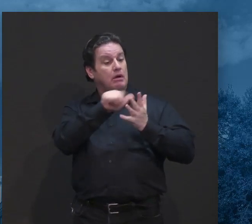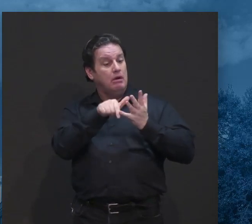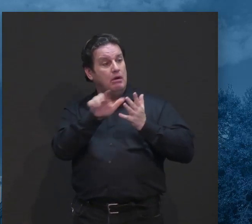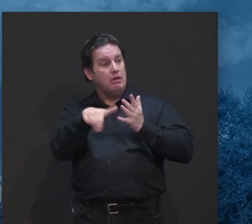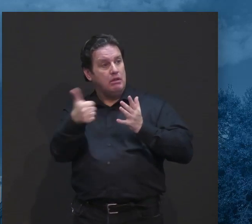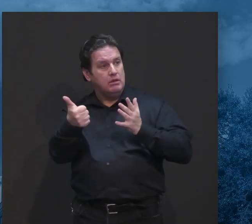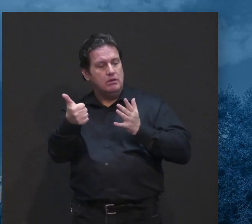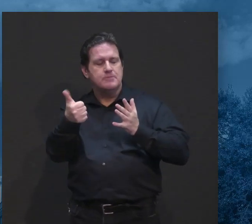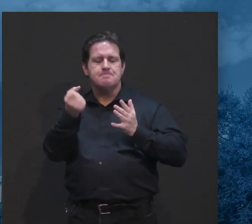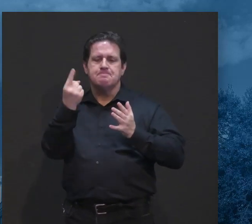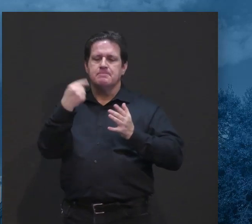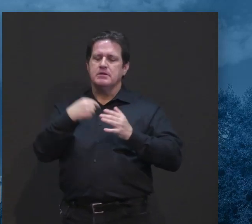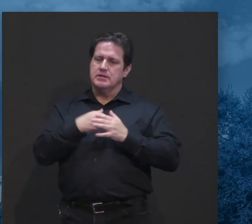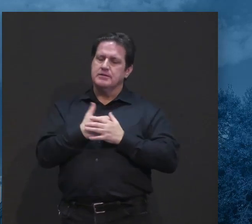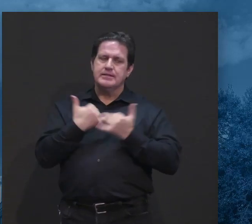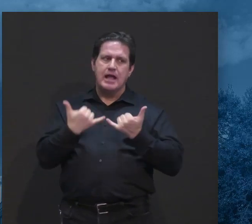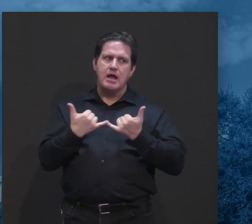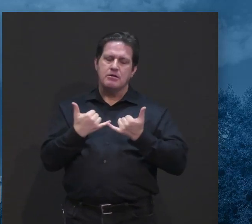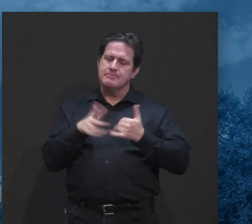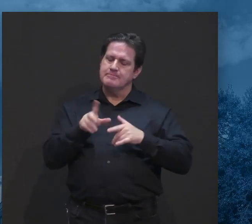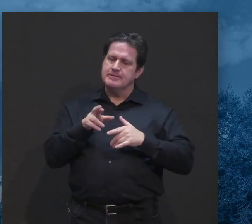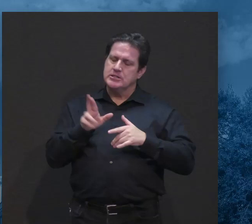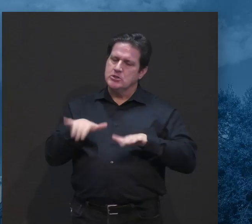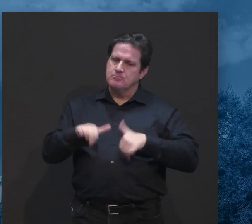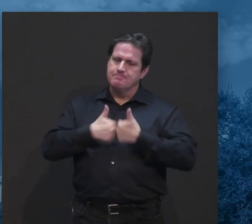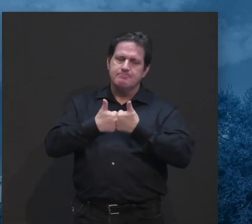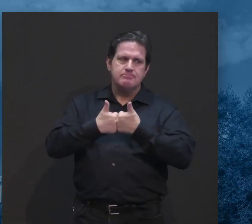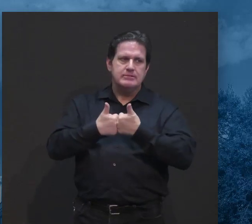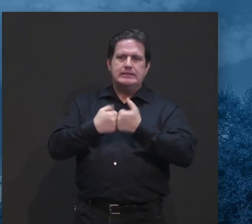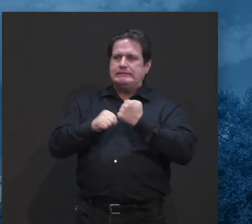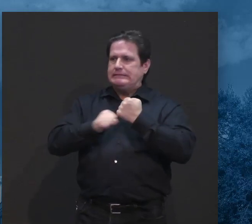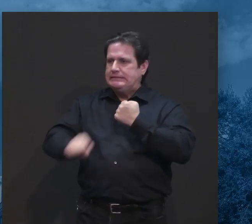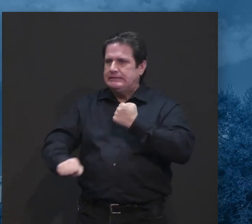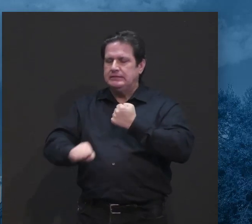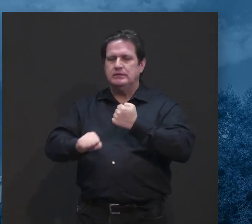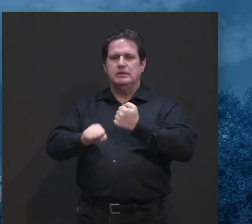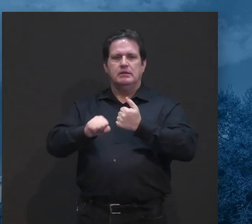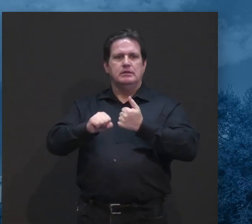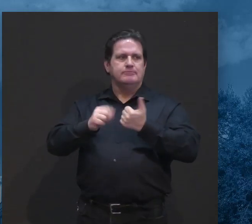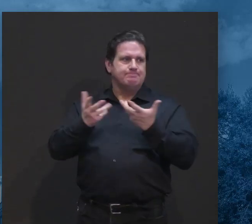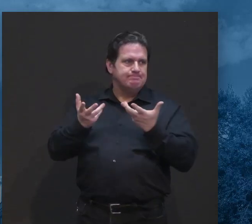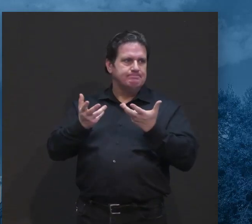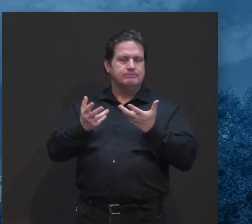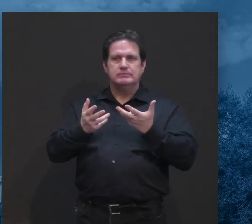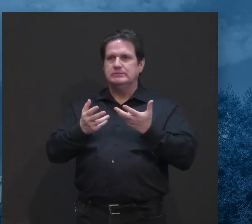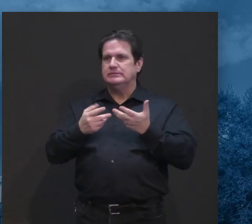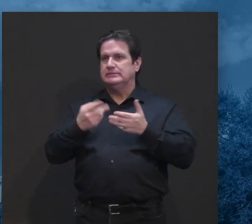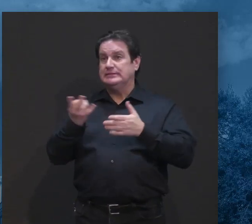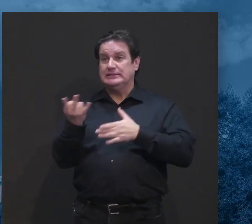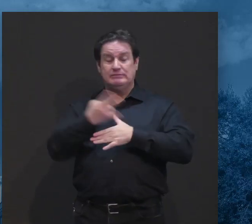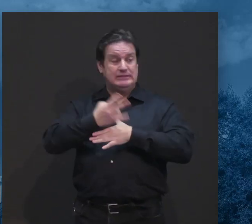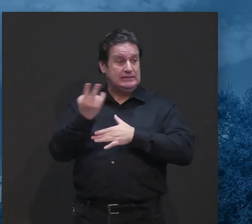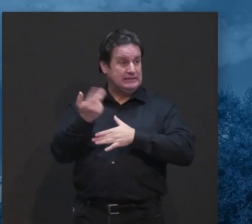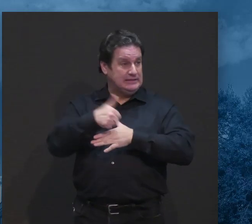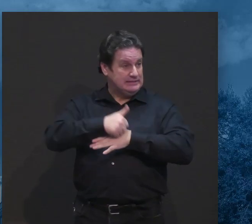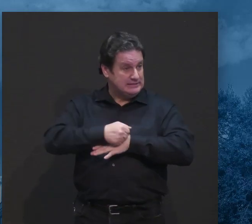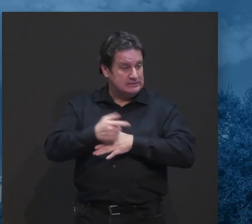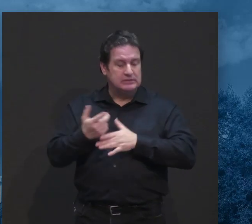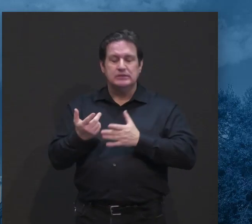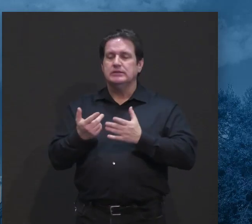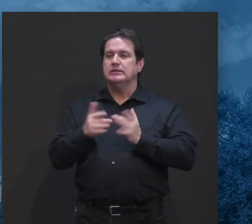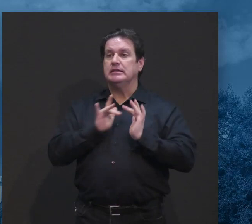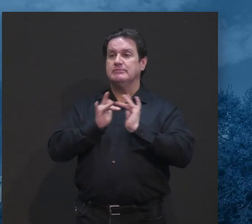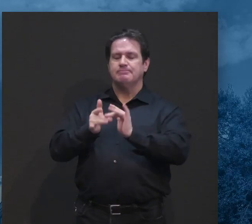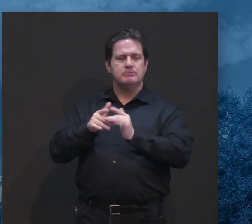though, now we are seeing a delay with our contacts, and that could be as long as 7 to 10 days. We